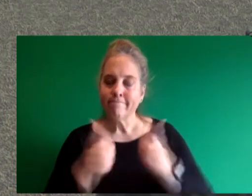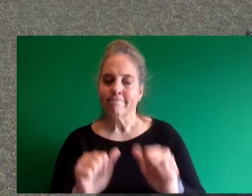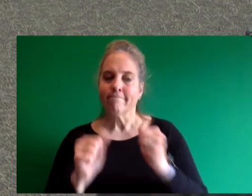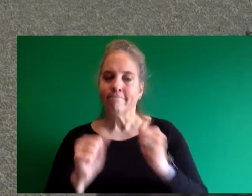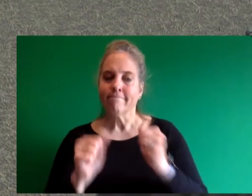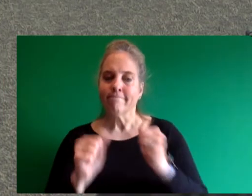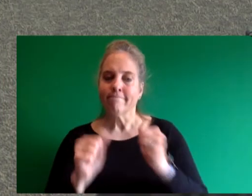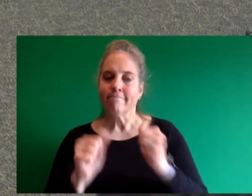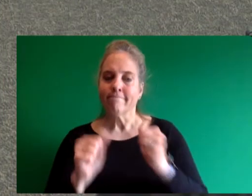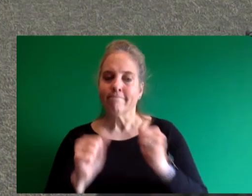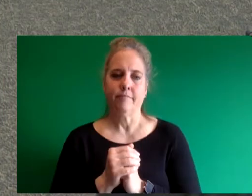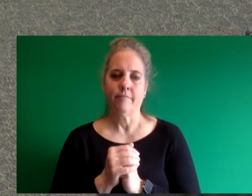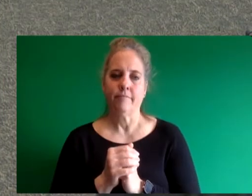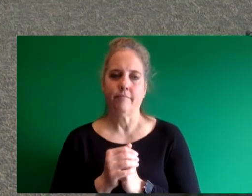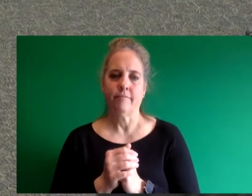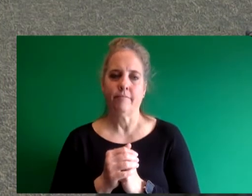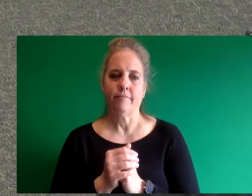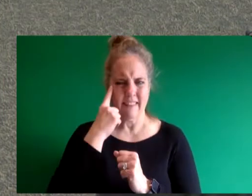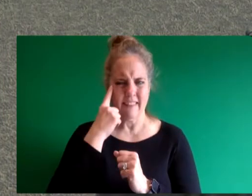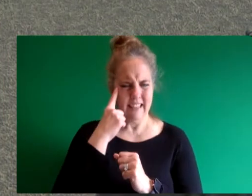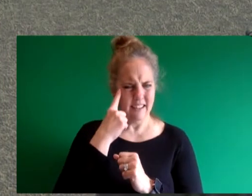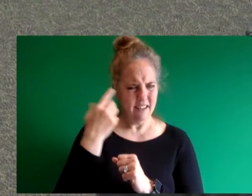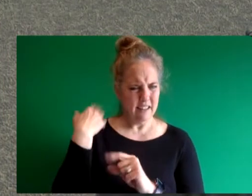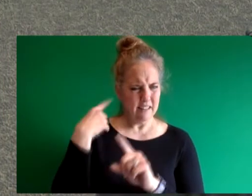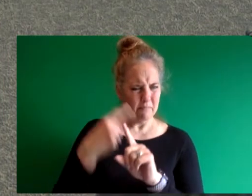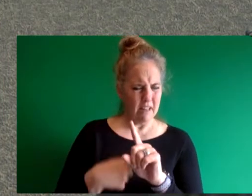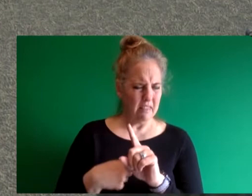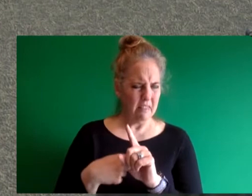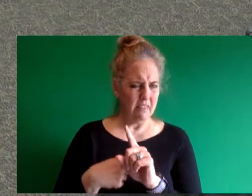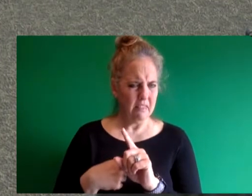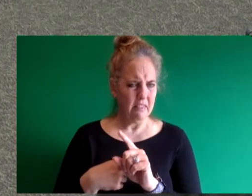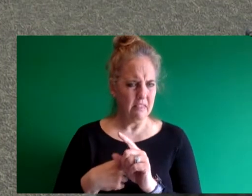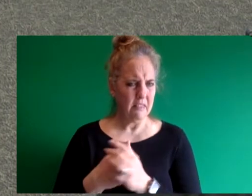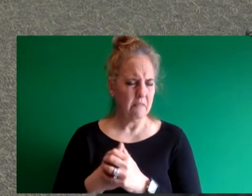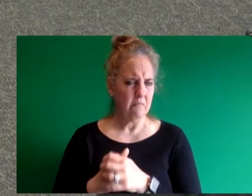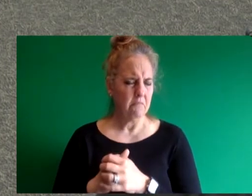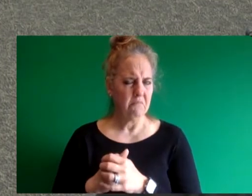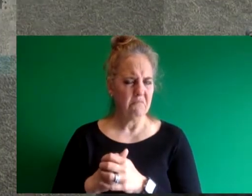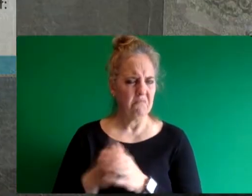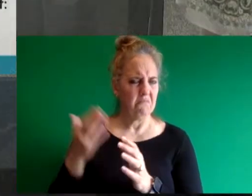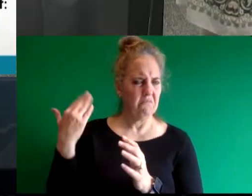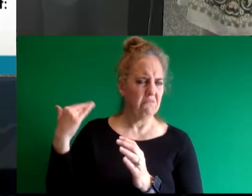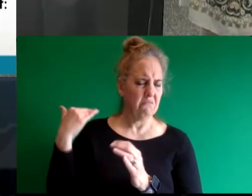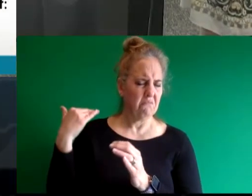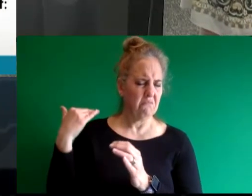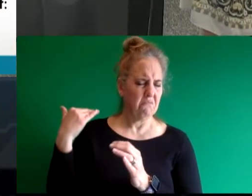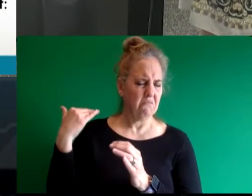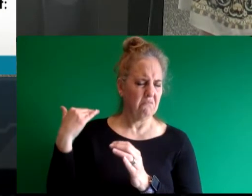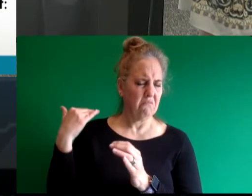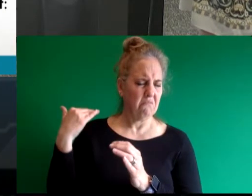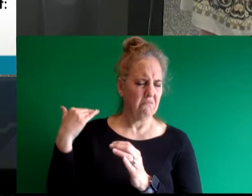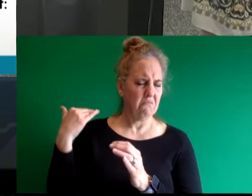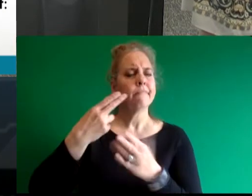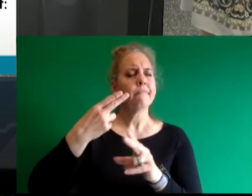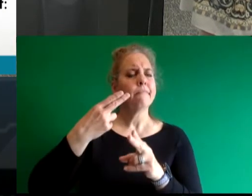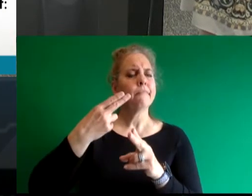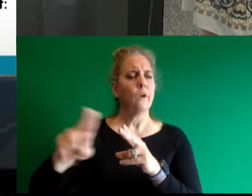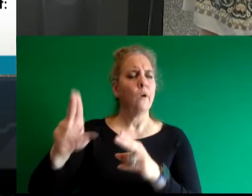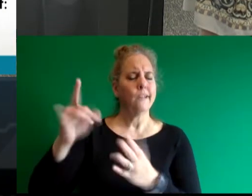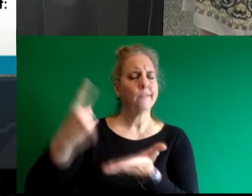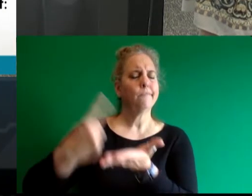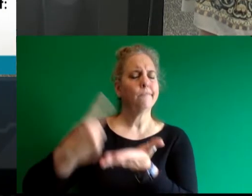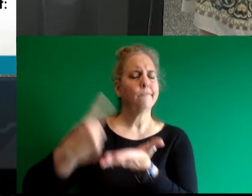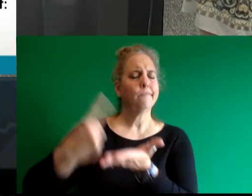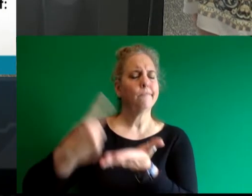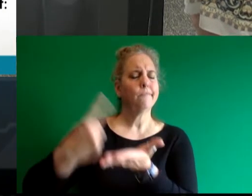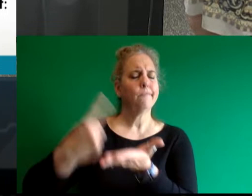or prior, just to talk a little bit about this, and I'll go into that today. So there's a lot of words on that slide,